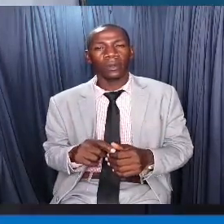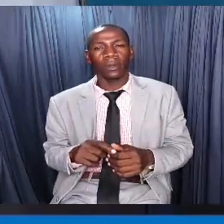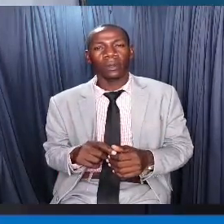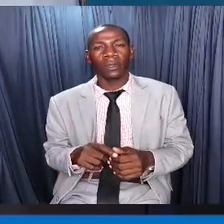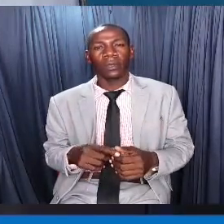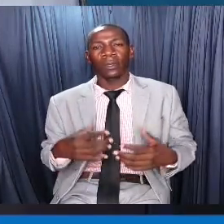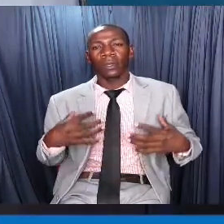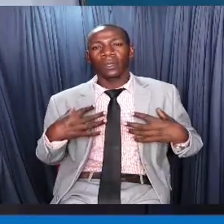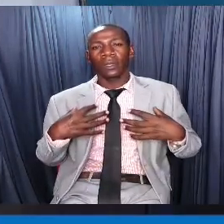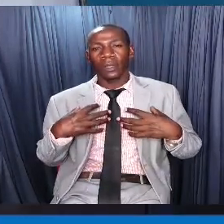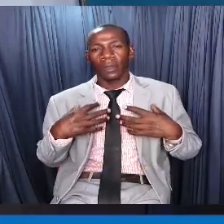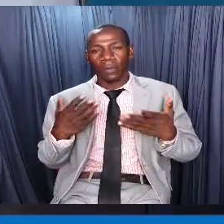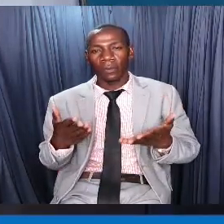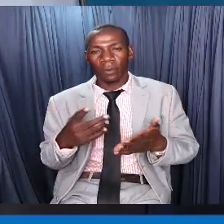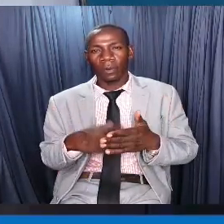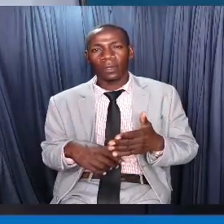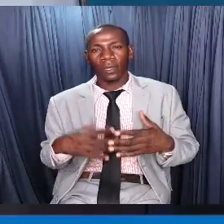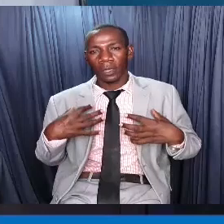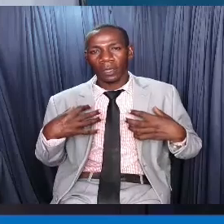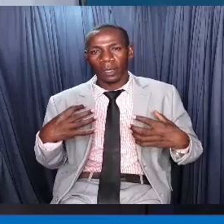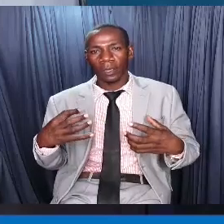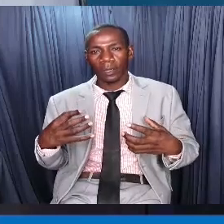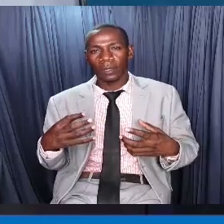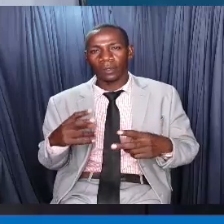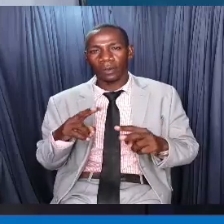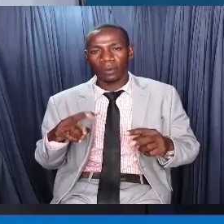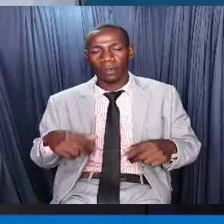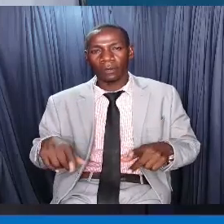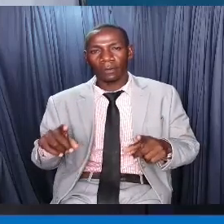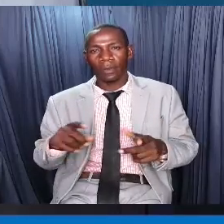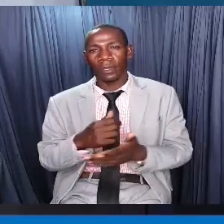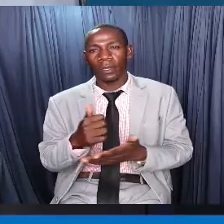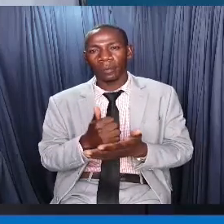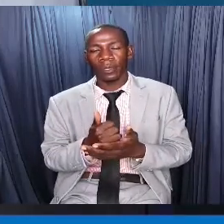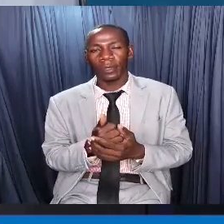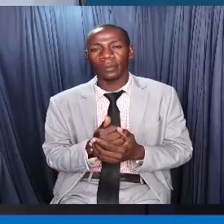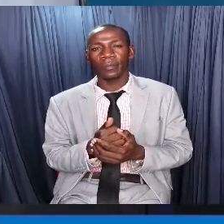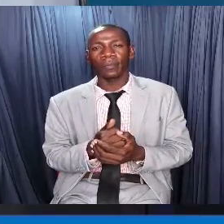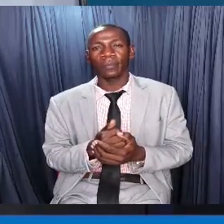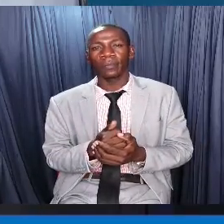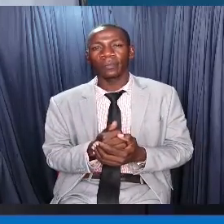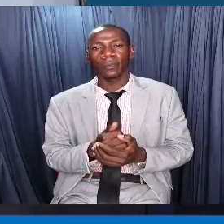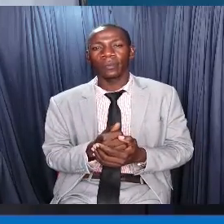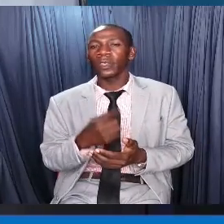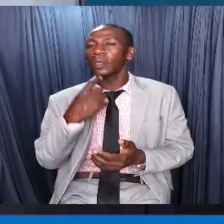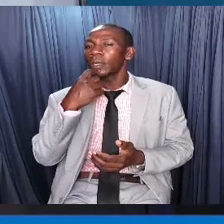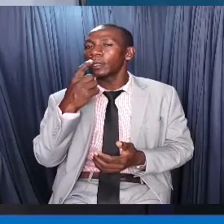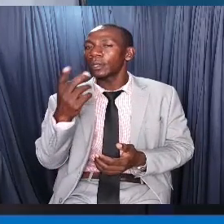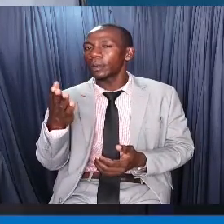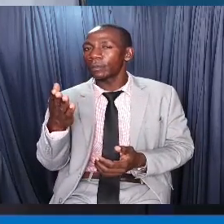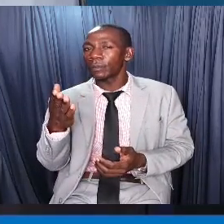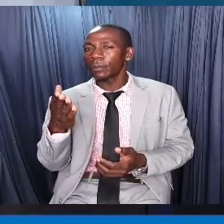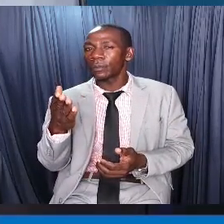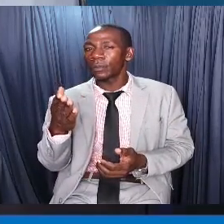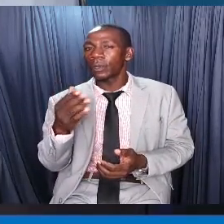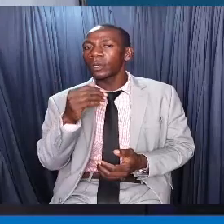apone atafute mwenyewe. To be given what? Let him be healed and seek his own property. Bwana Yesu asifiwe sana. Amen. Wakamwambia. They